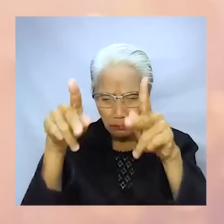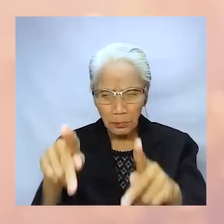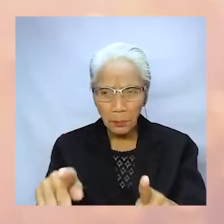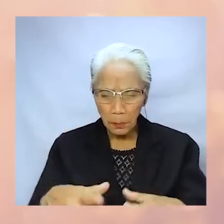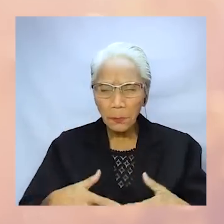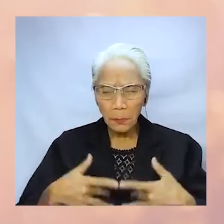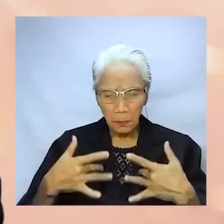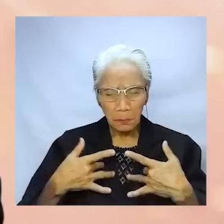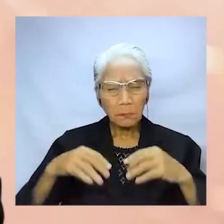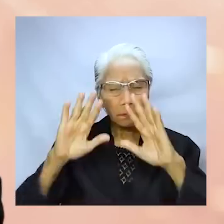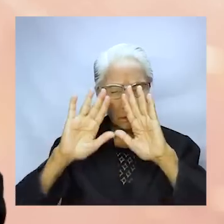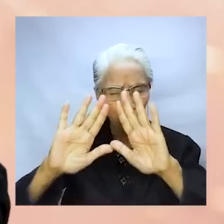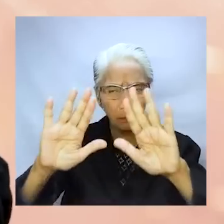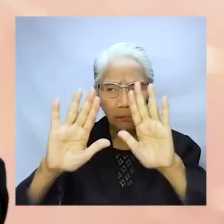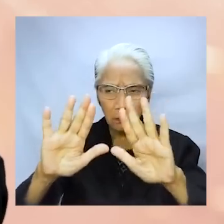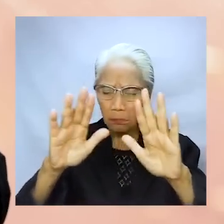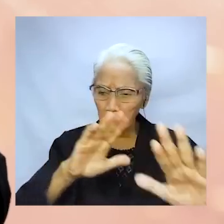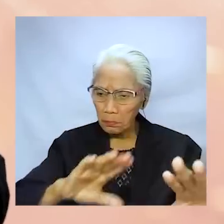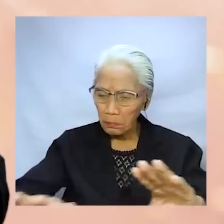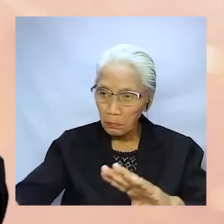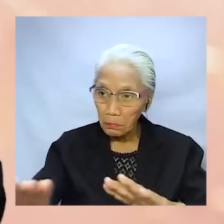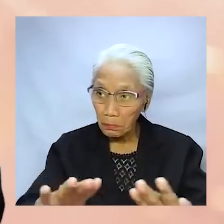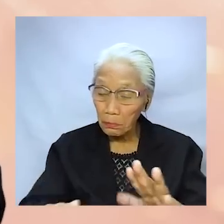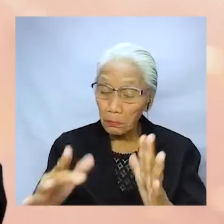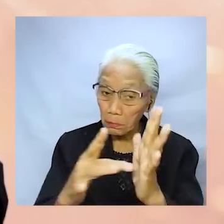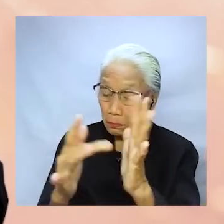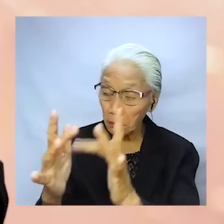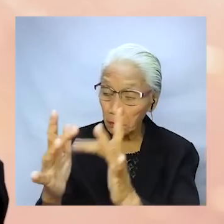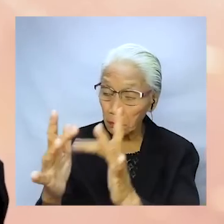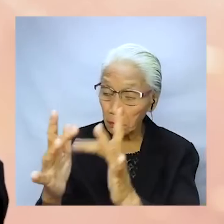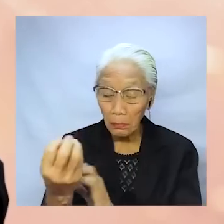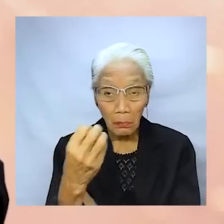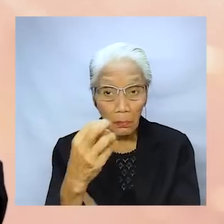and presence? Or will we be proud,